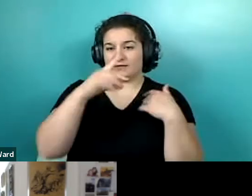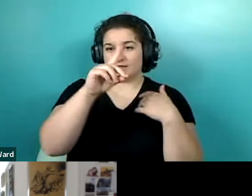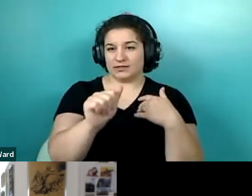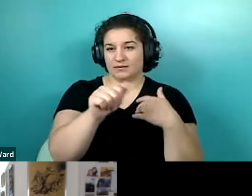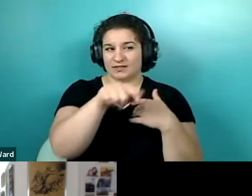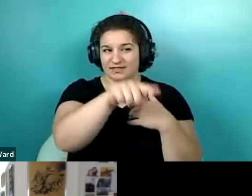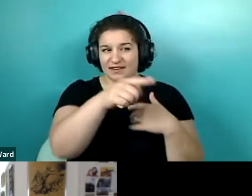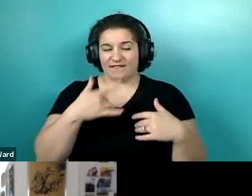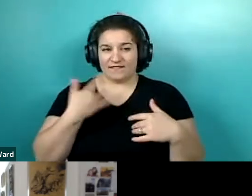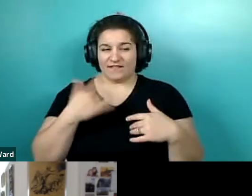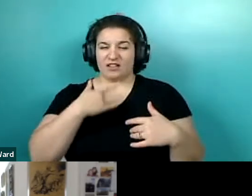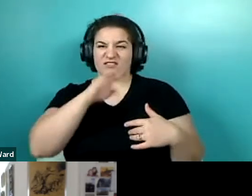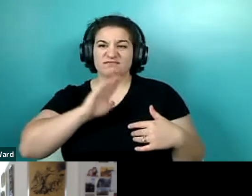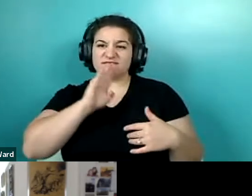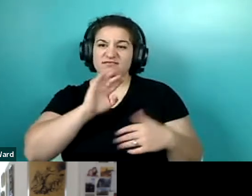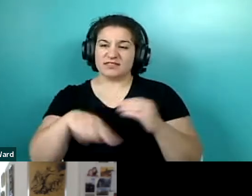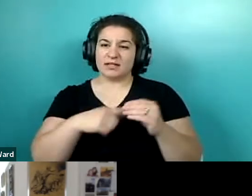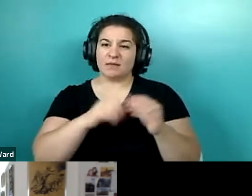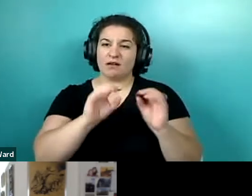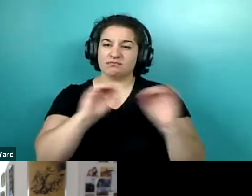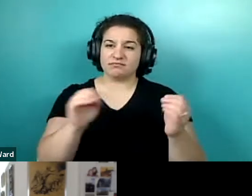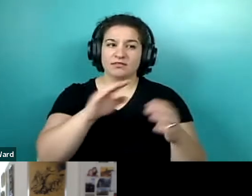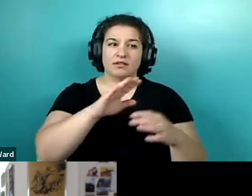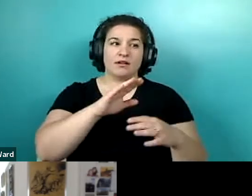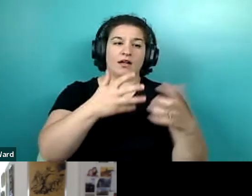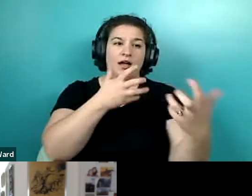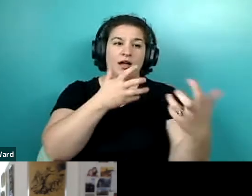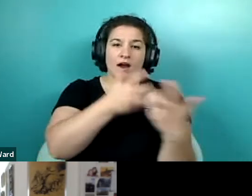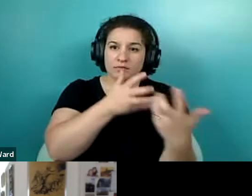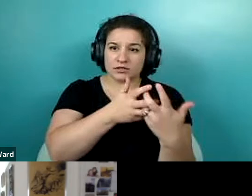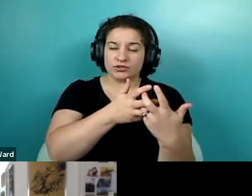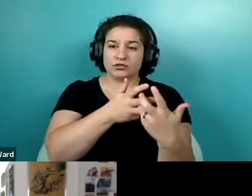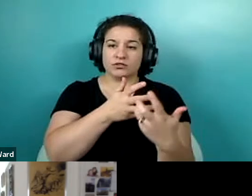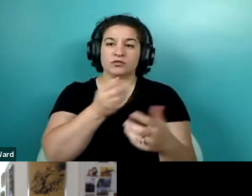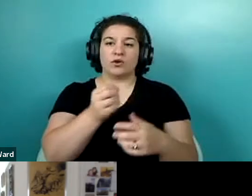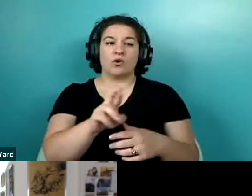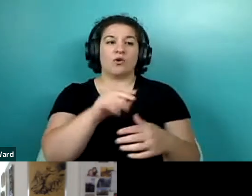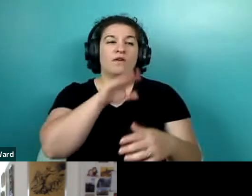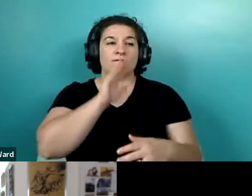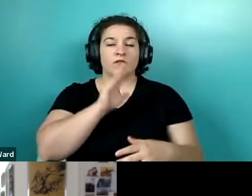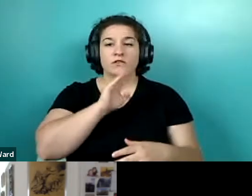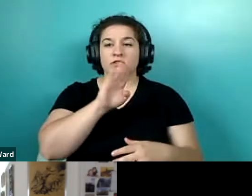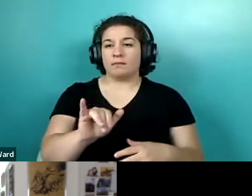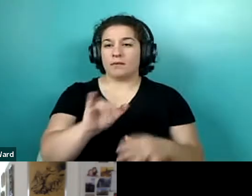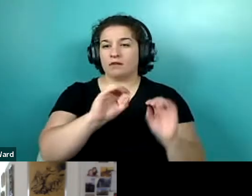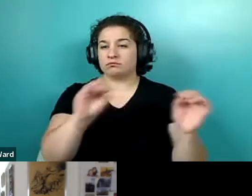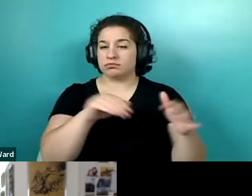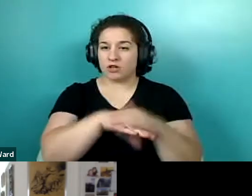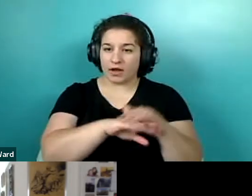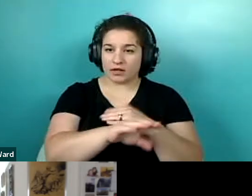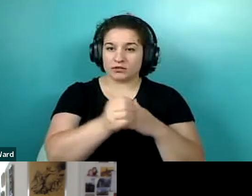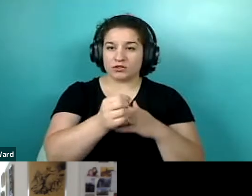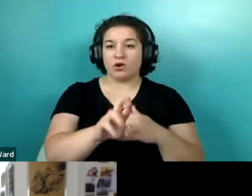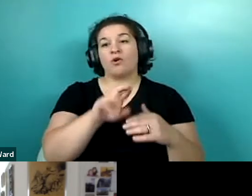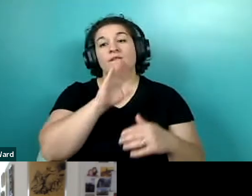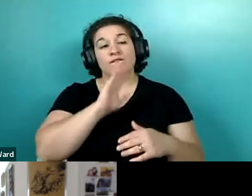accommodation that might be provided by their schools, frustrated by their lack of access, sometimes even frustrated by their